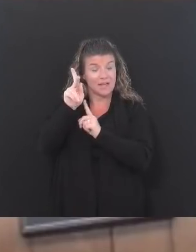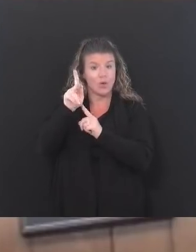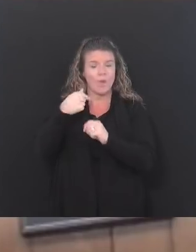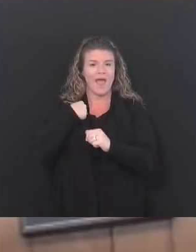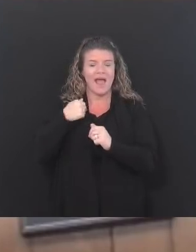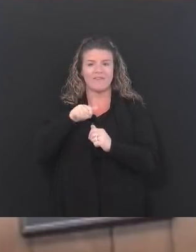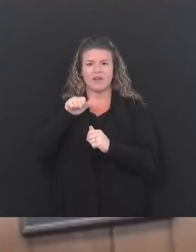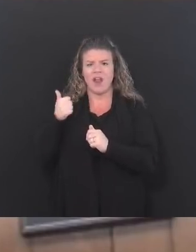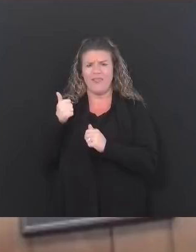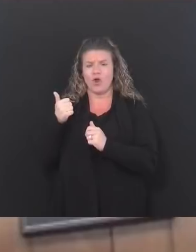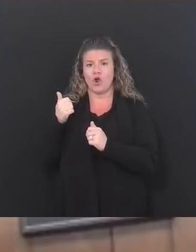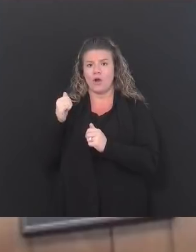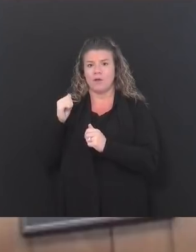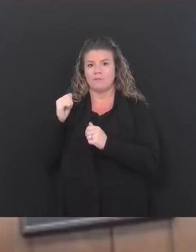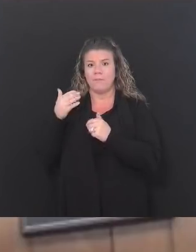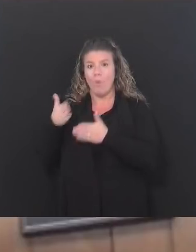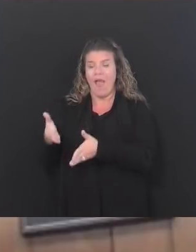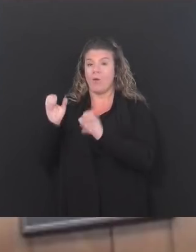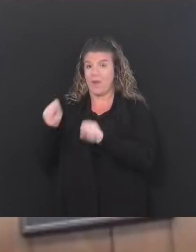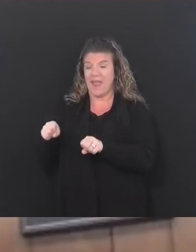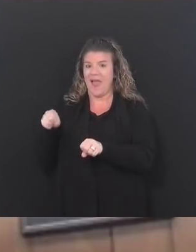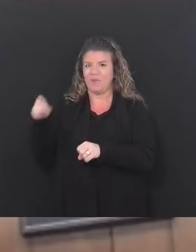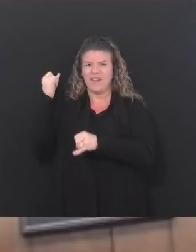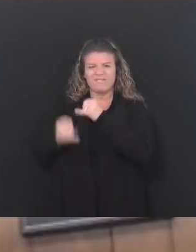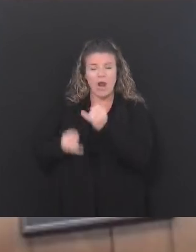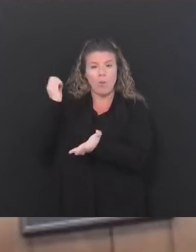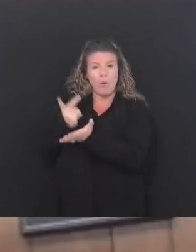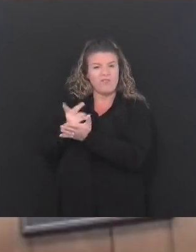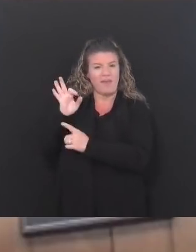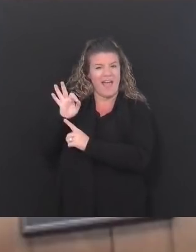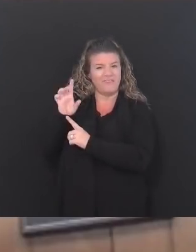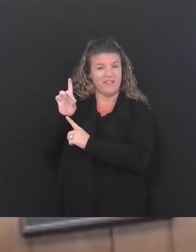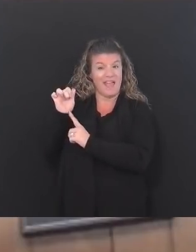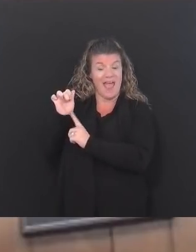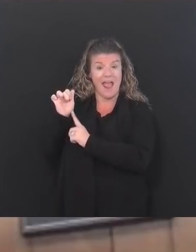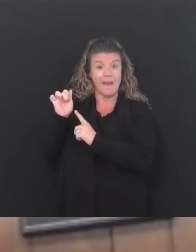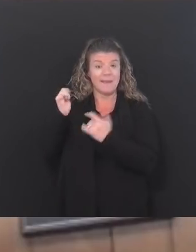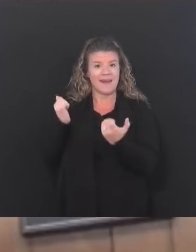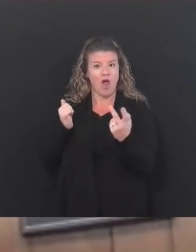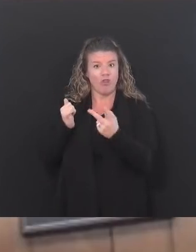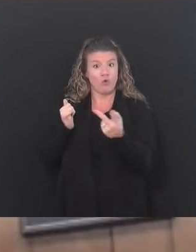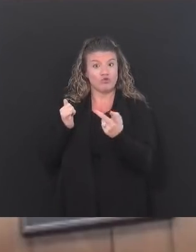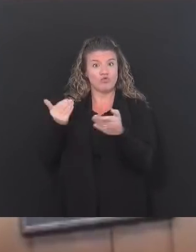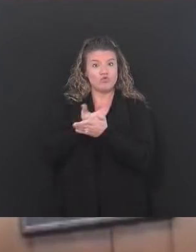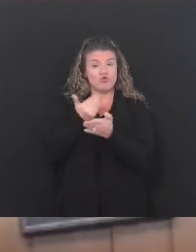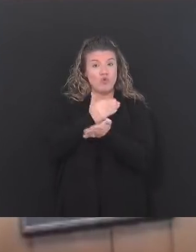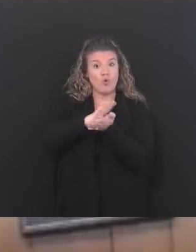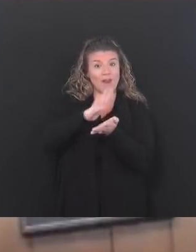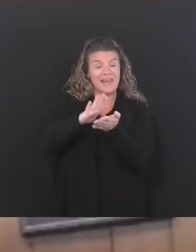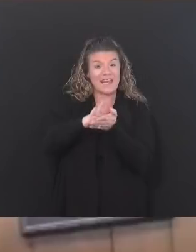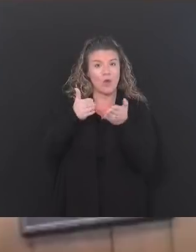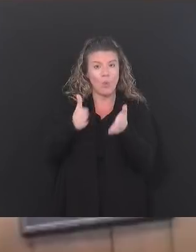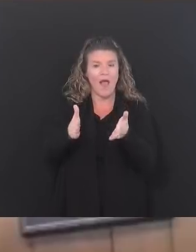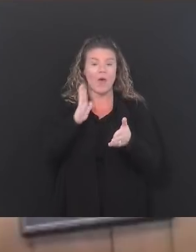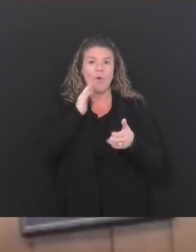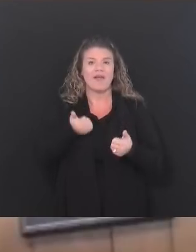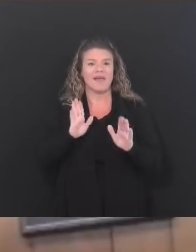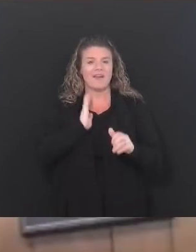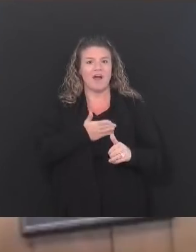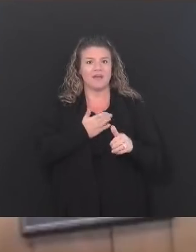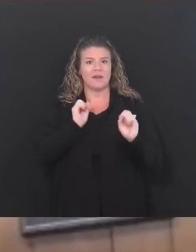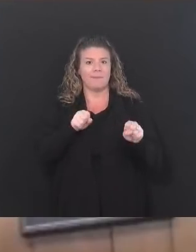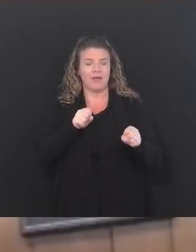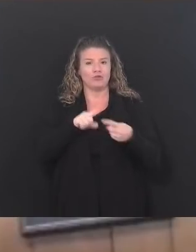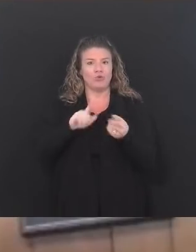we're awaiting final FDA approval on. And in the case of these methods, it would allow us to sanitize